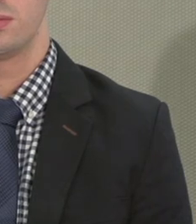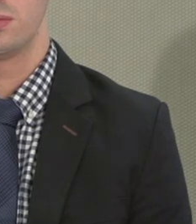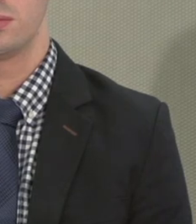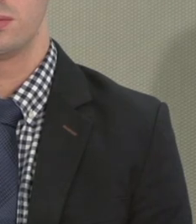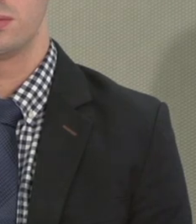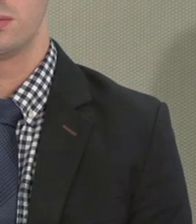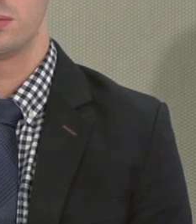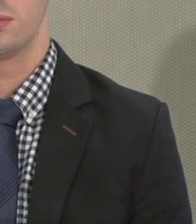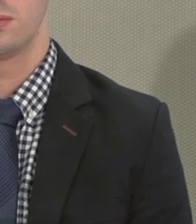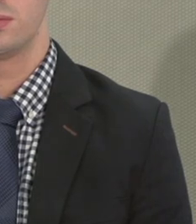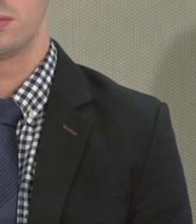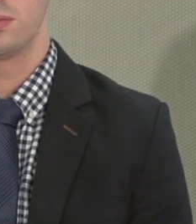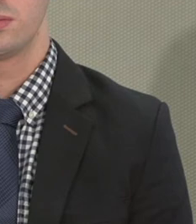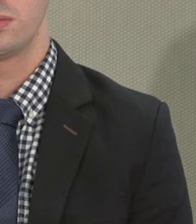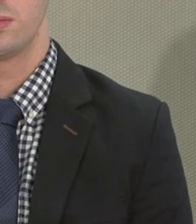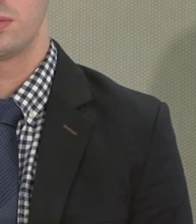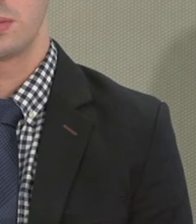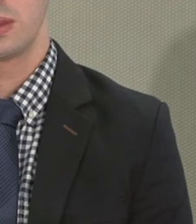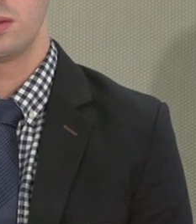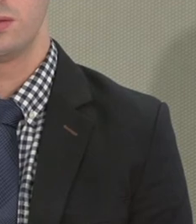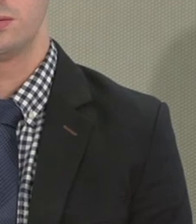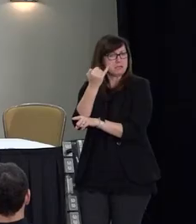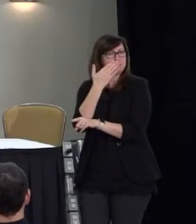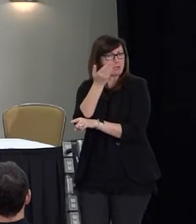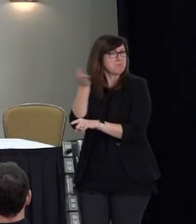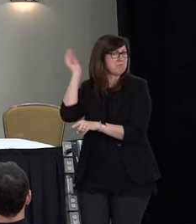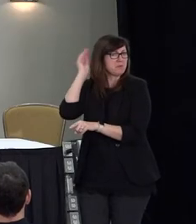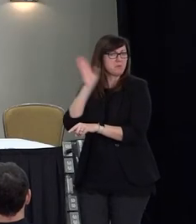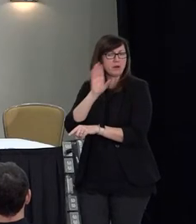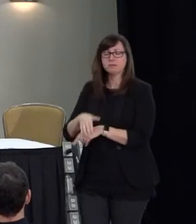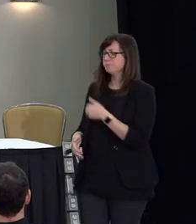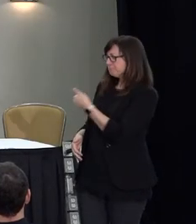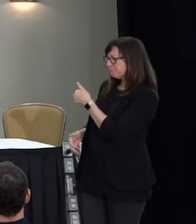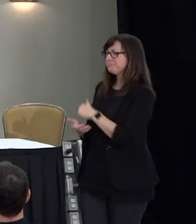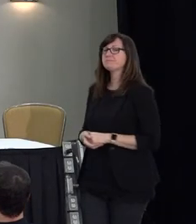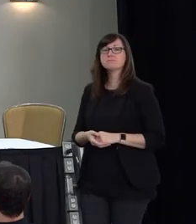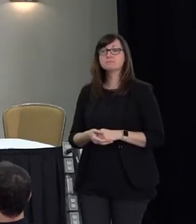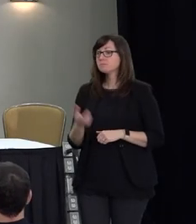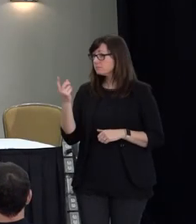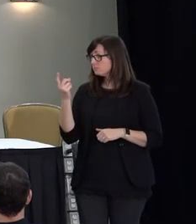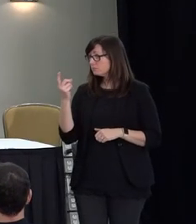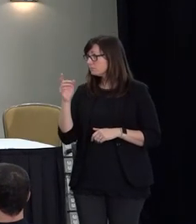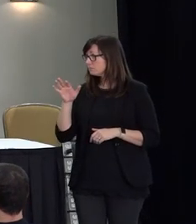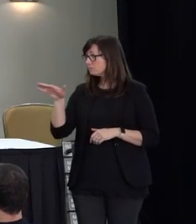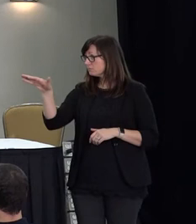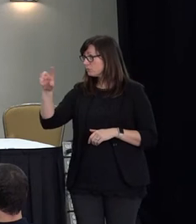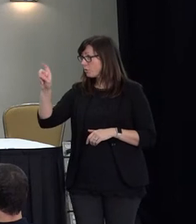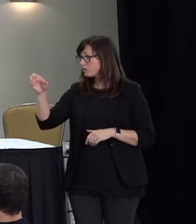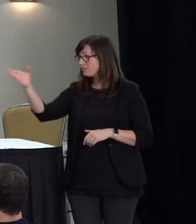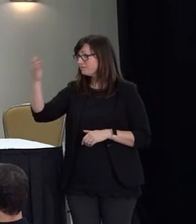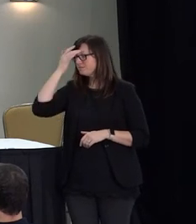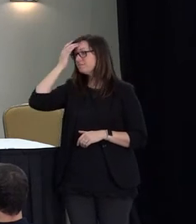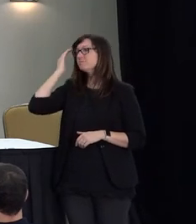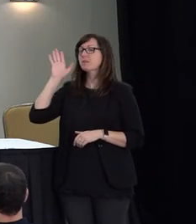Winnipeg, that's a fantastic idea. So, thank you. I think we have another question over here.